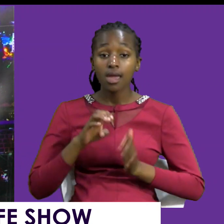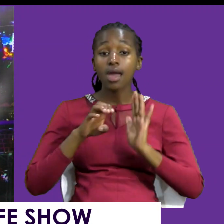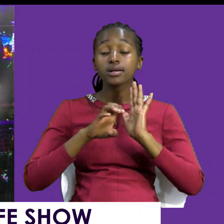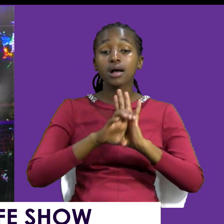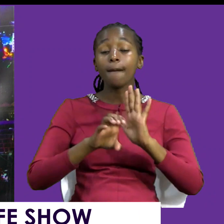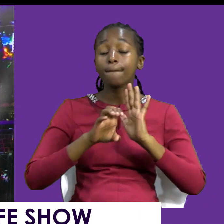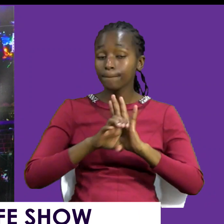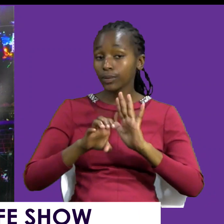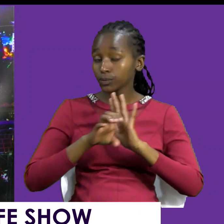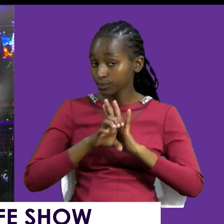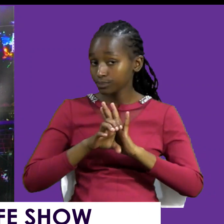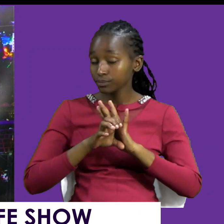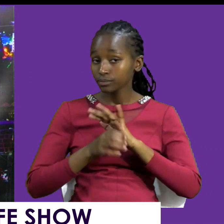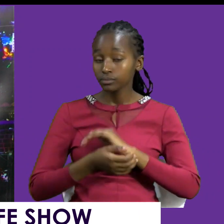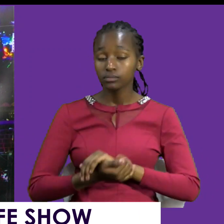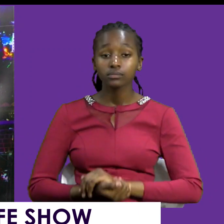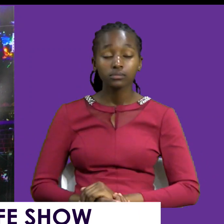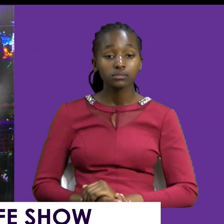example,